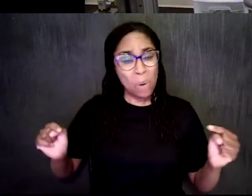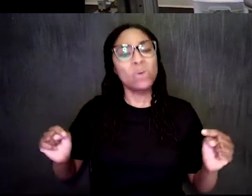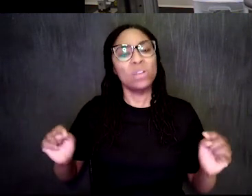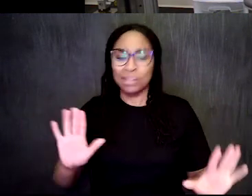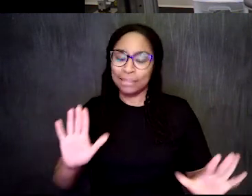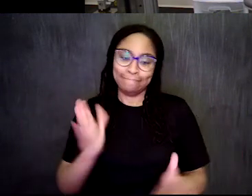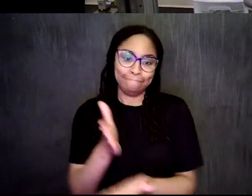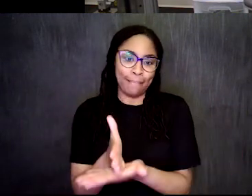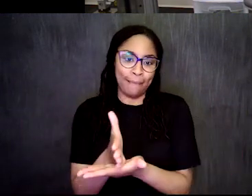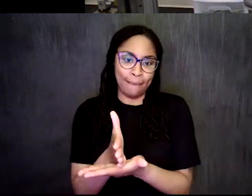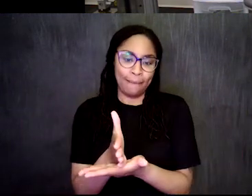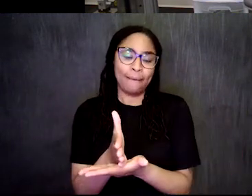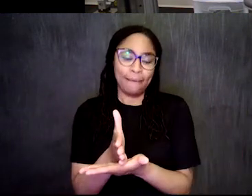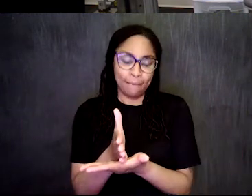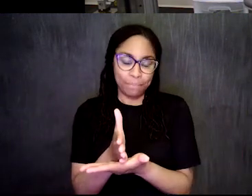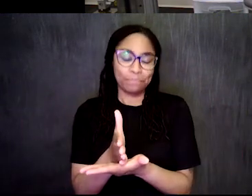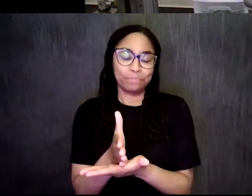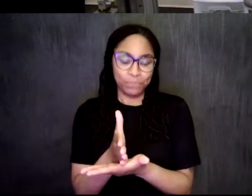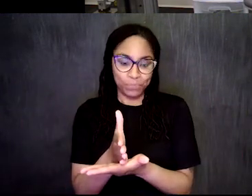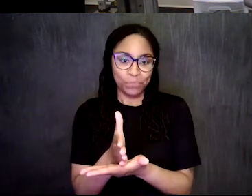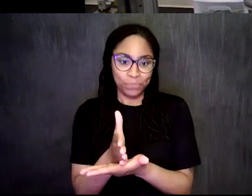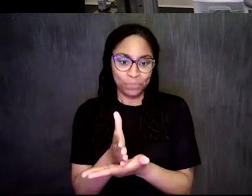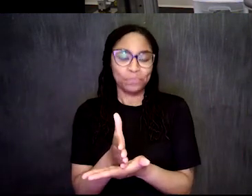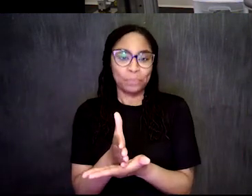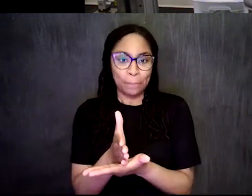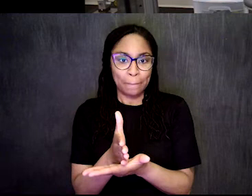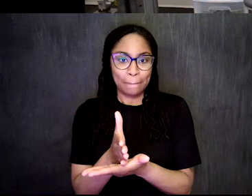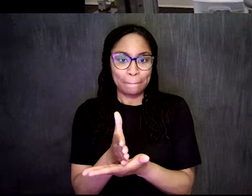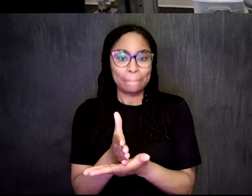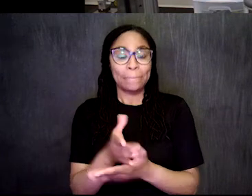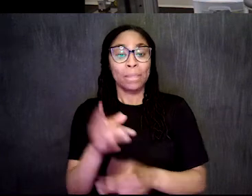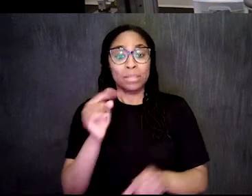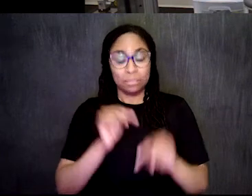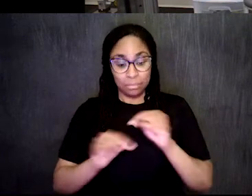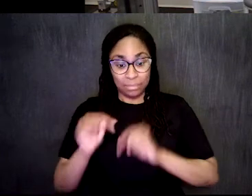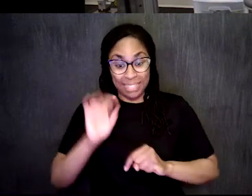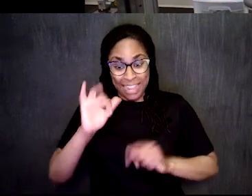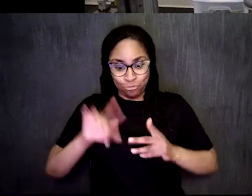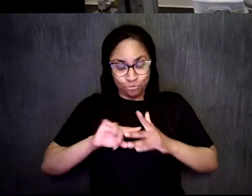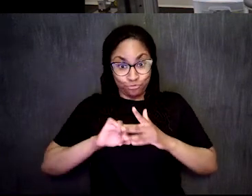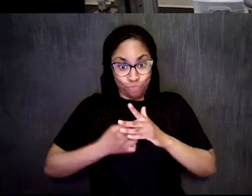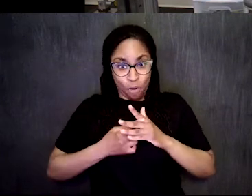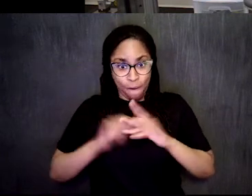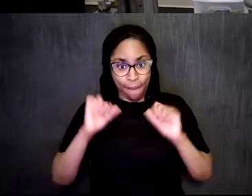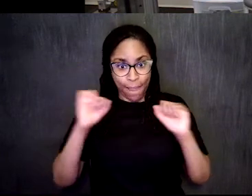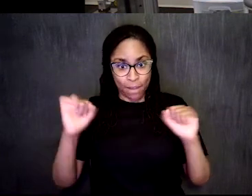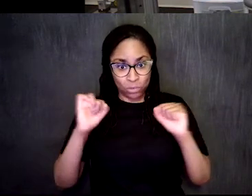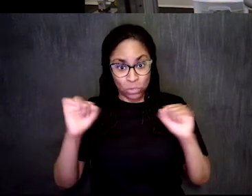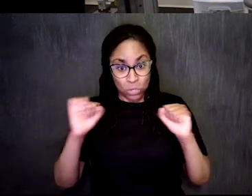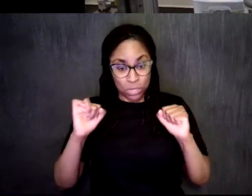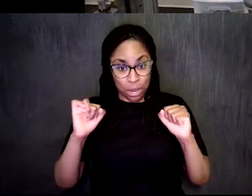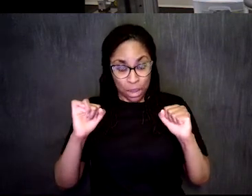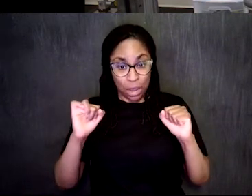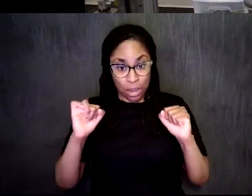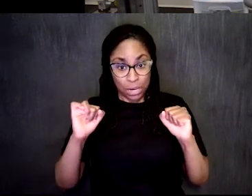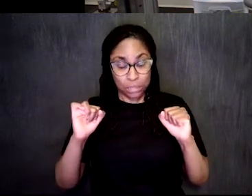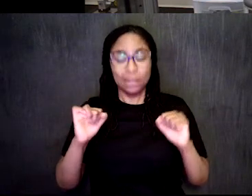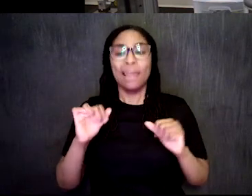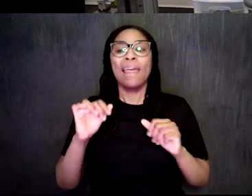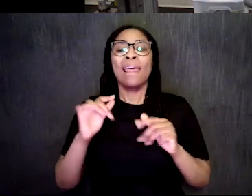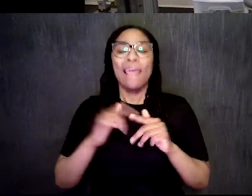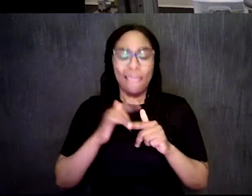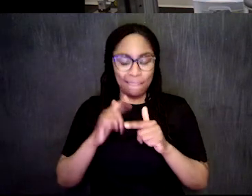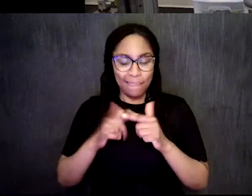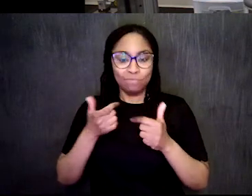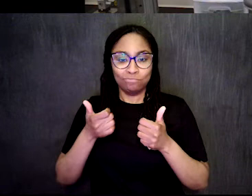sharp pain while we're doing these exercises, stop that repetition, go back to that starting exercise posture, and then go